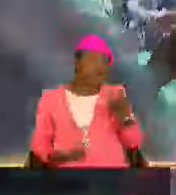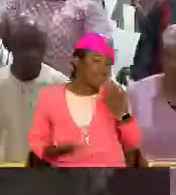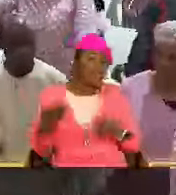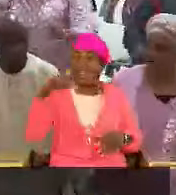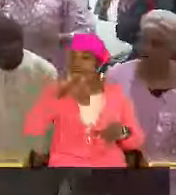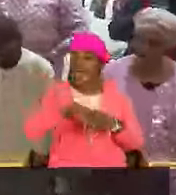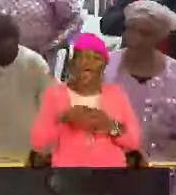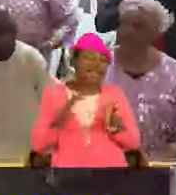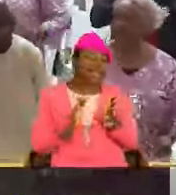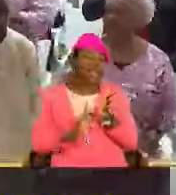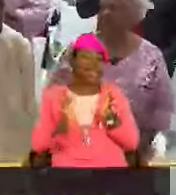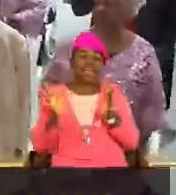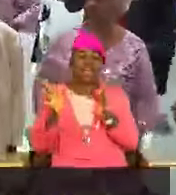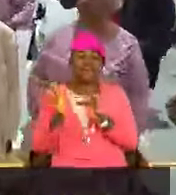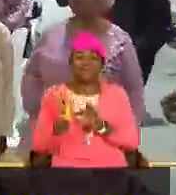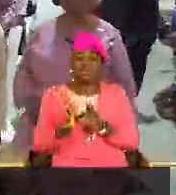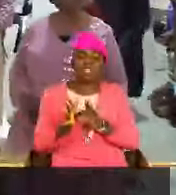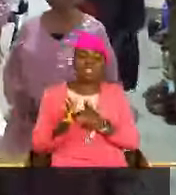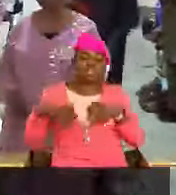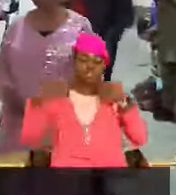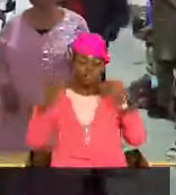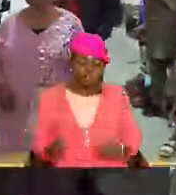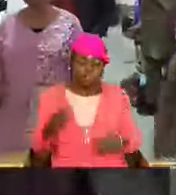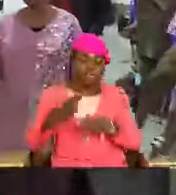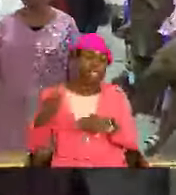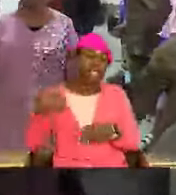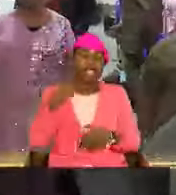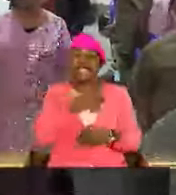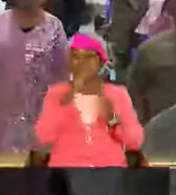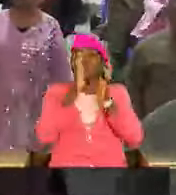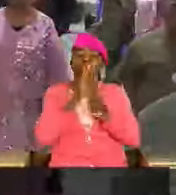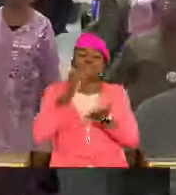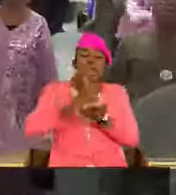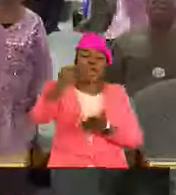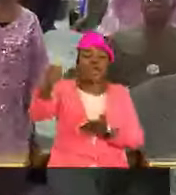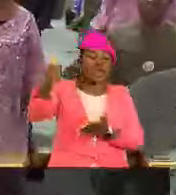in Jesus mighty name we